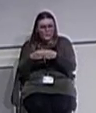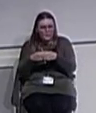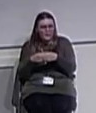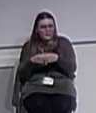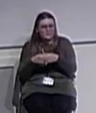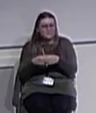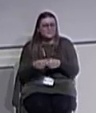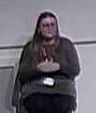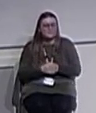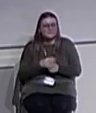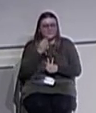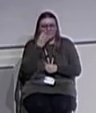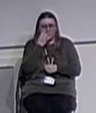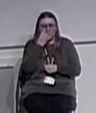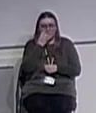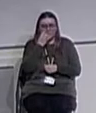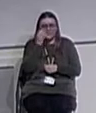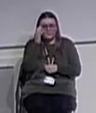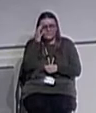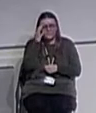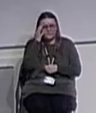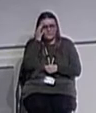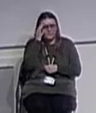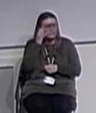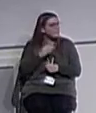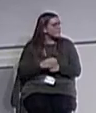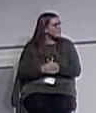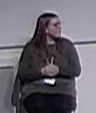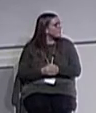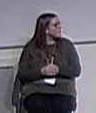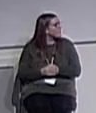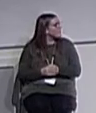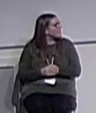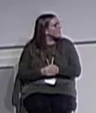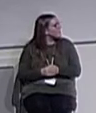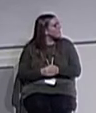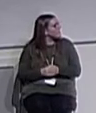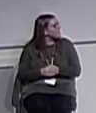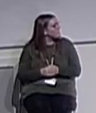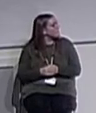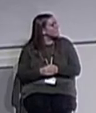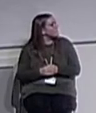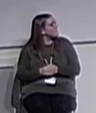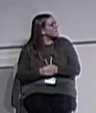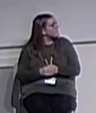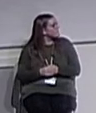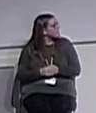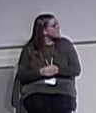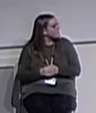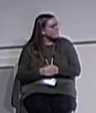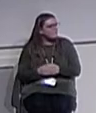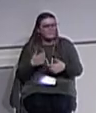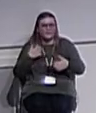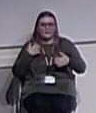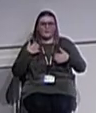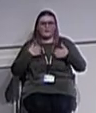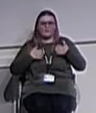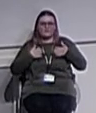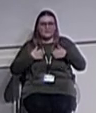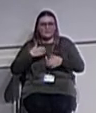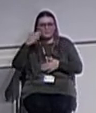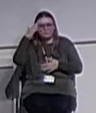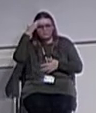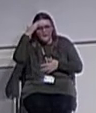our centre, Chisholm Centre. And of course, we're very interested in the brain, Alzheimer's